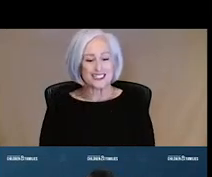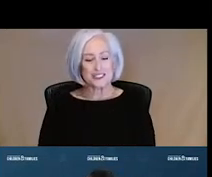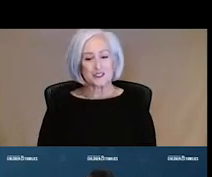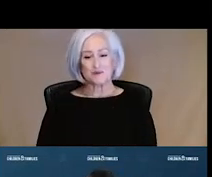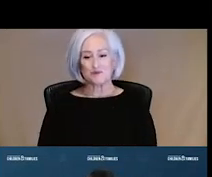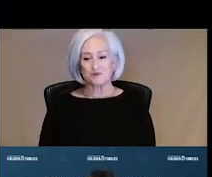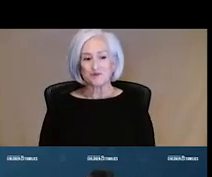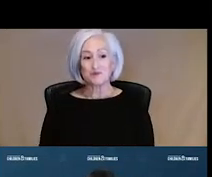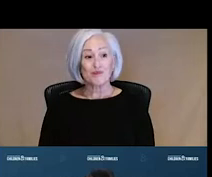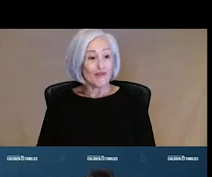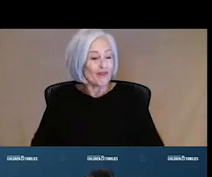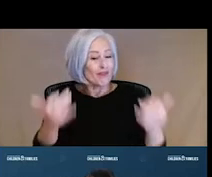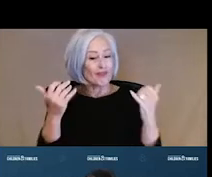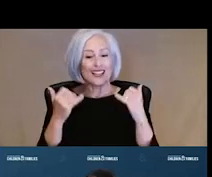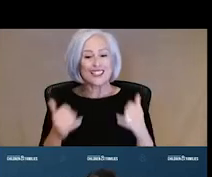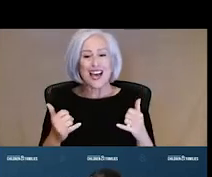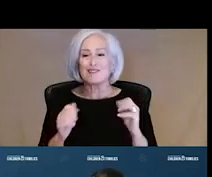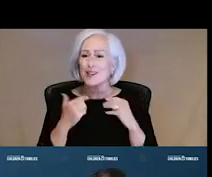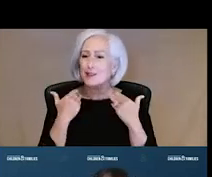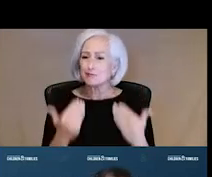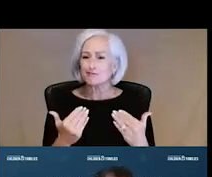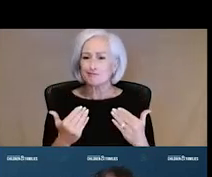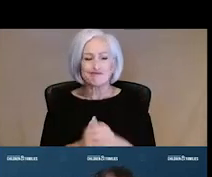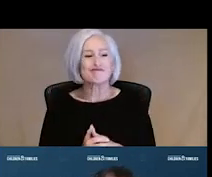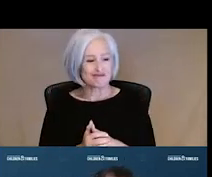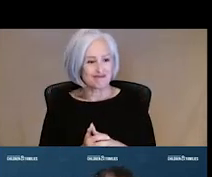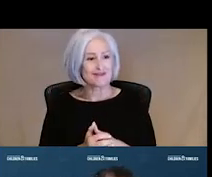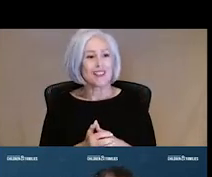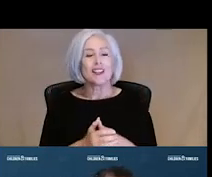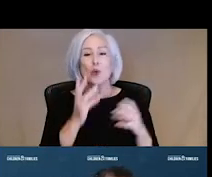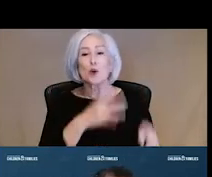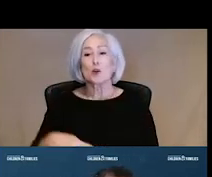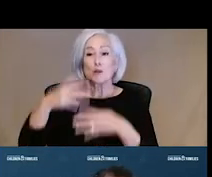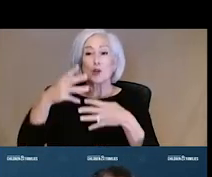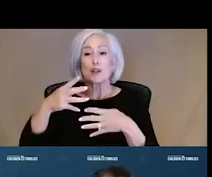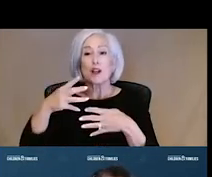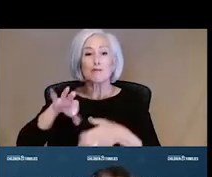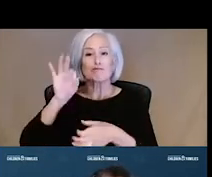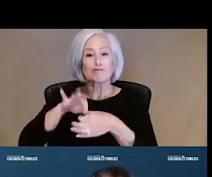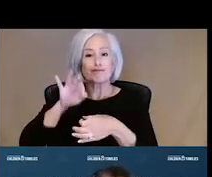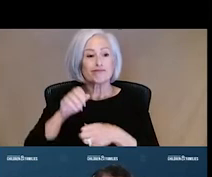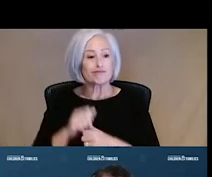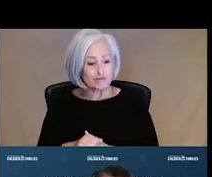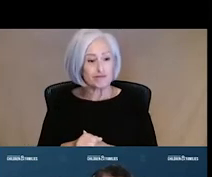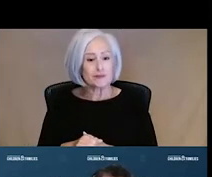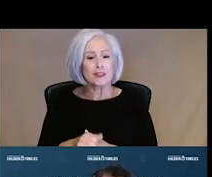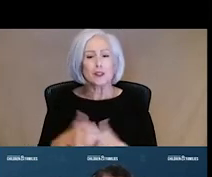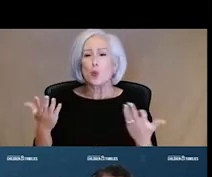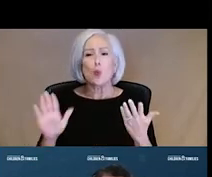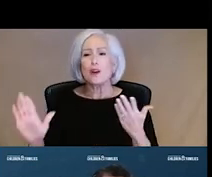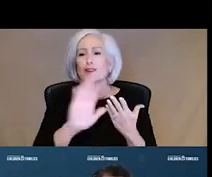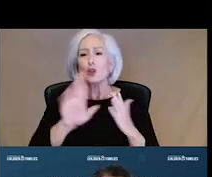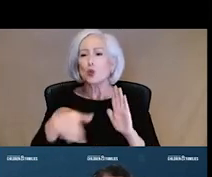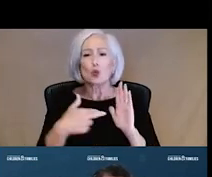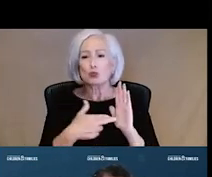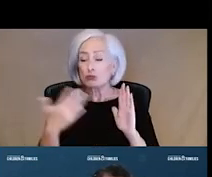All right, I'm going to go keep this moving. I'm going to go ahead and launch a poll. We want to get a sense of what your role is.